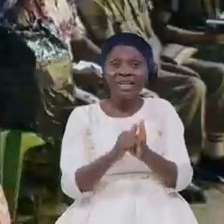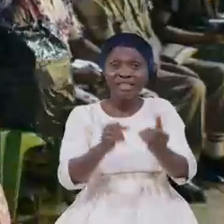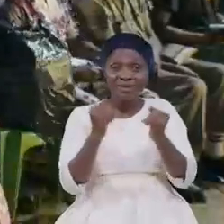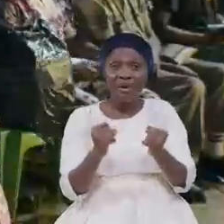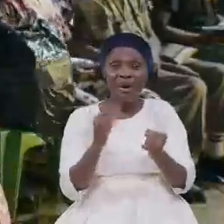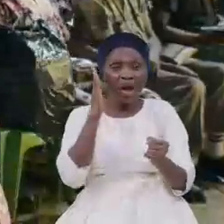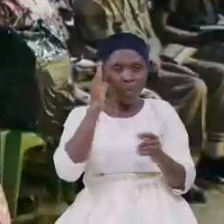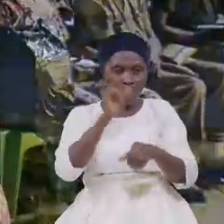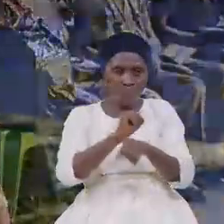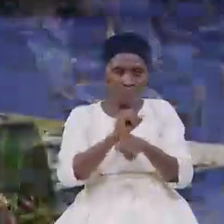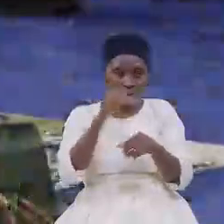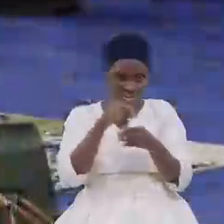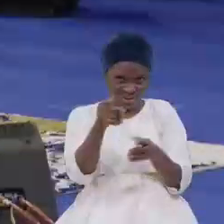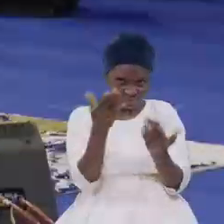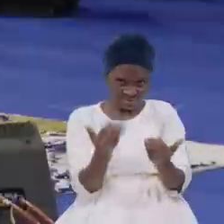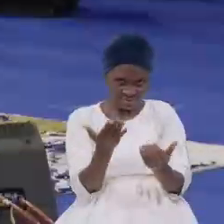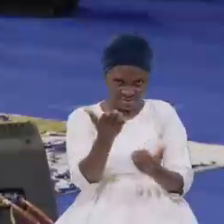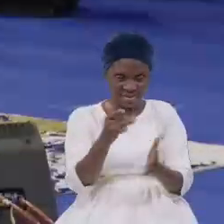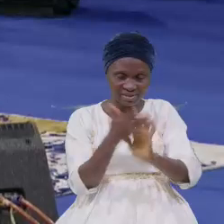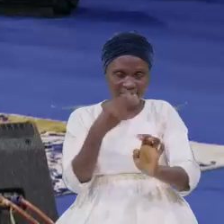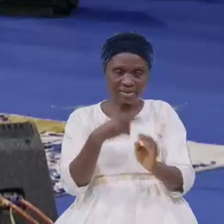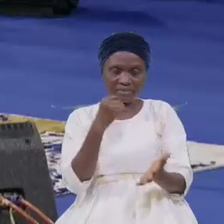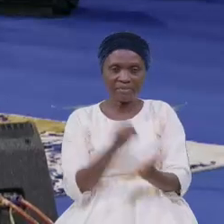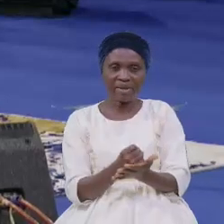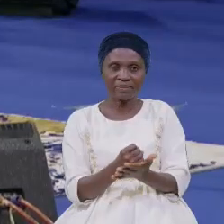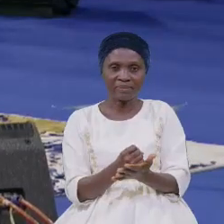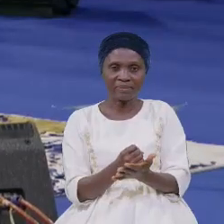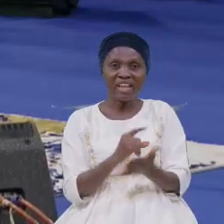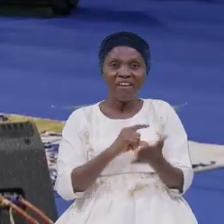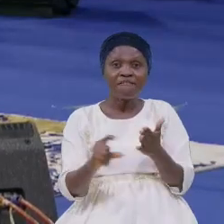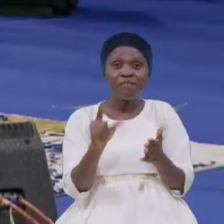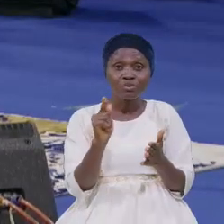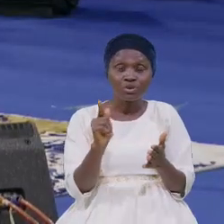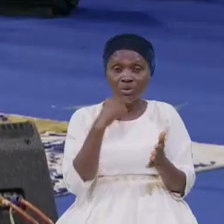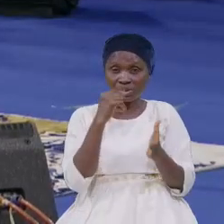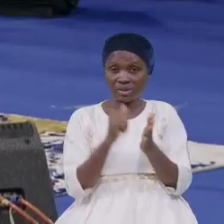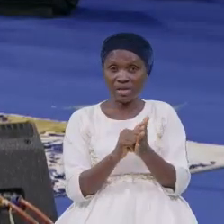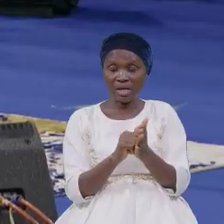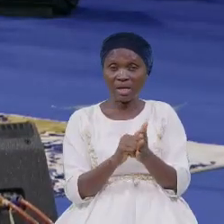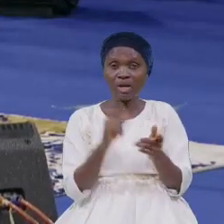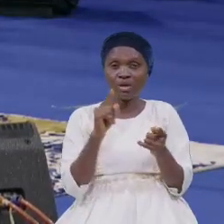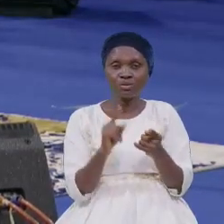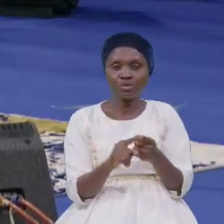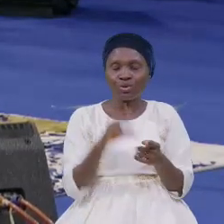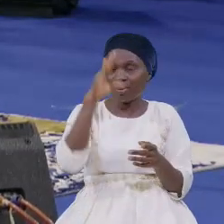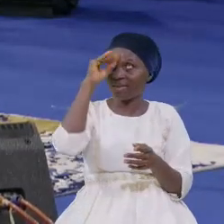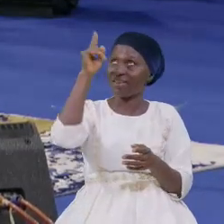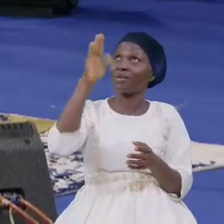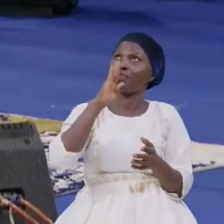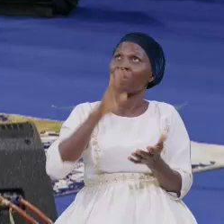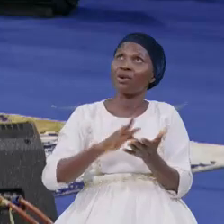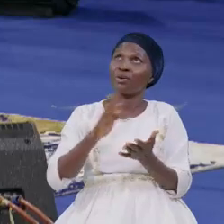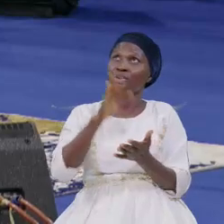then. And in verse 21, it says, unto him be glory in the